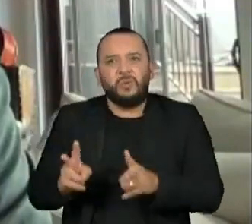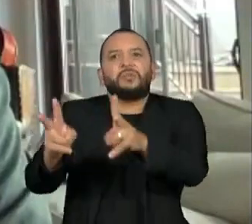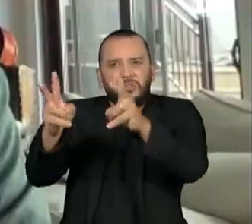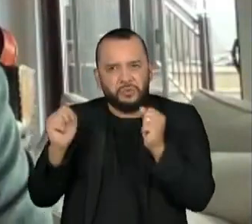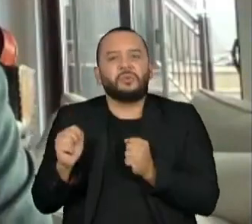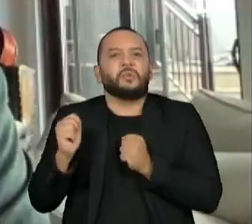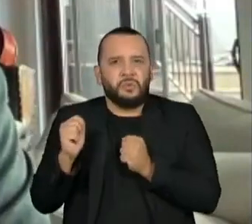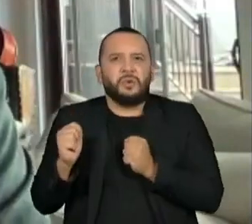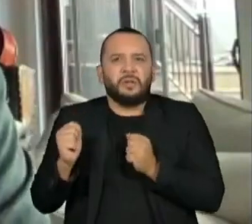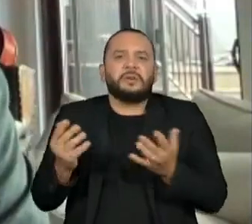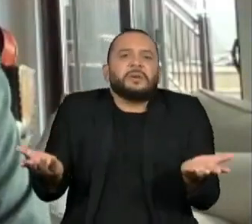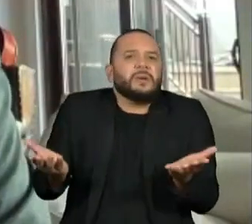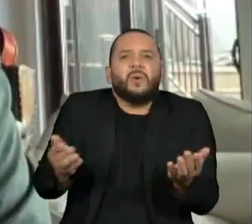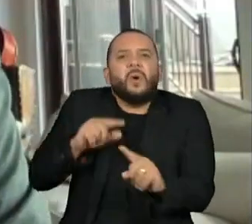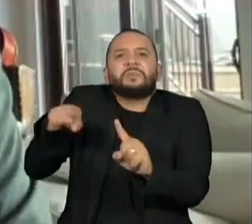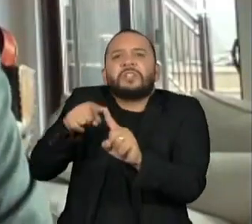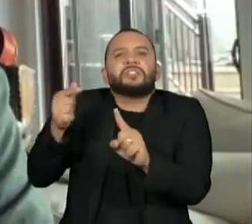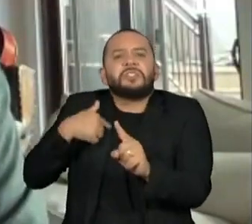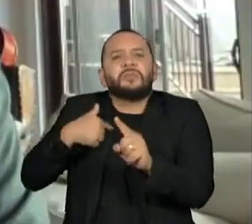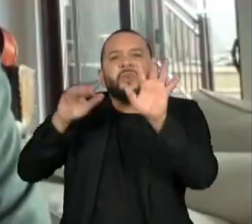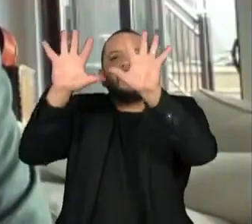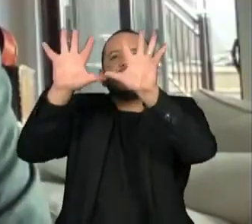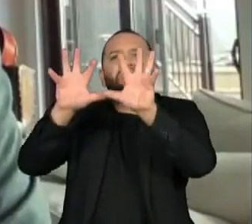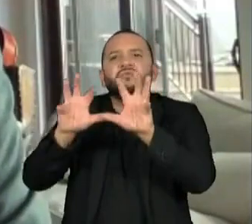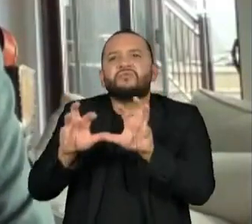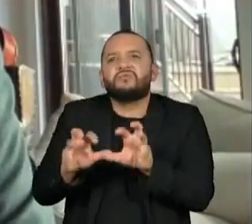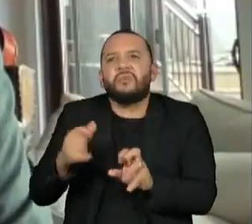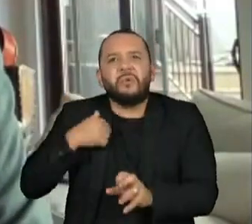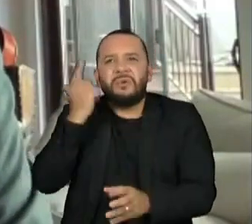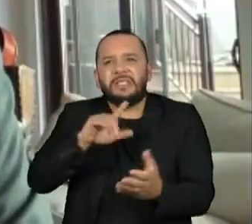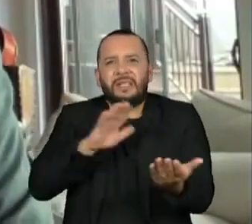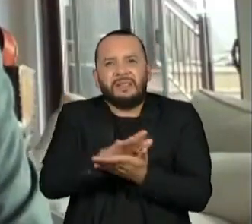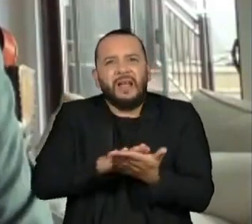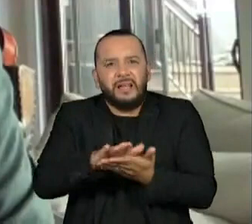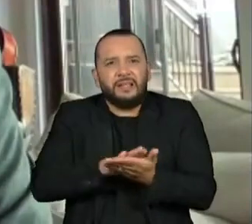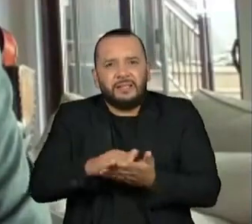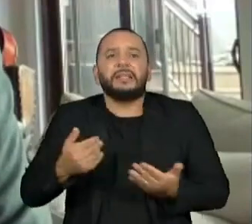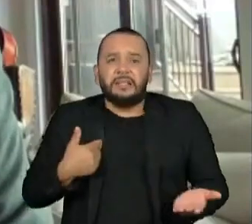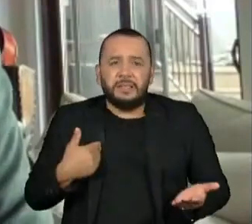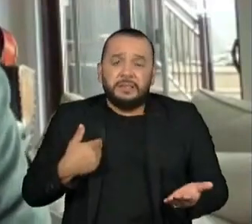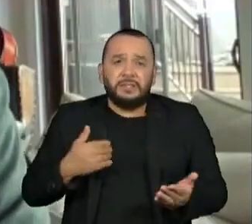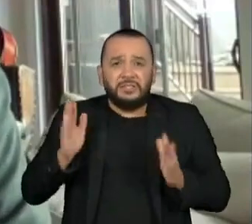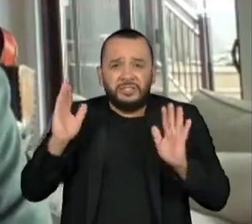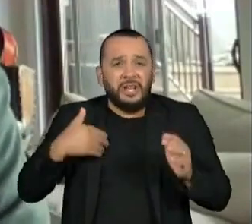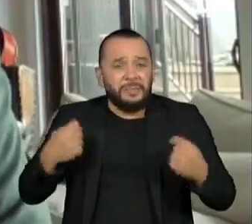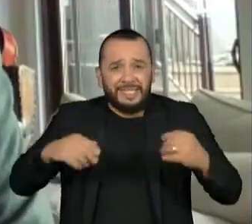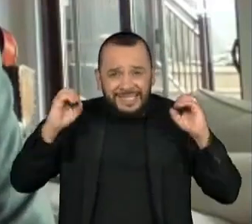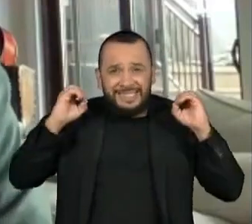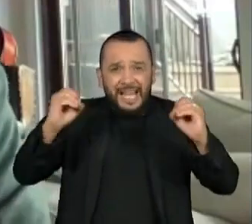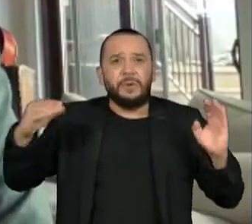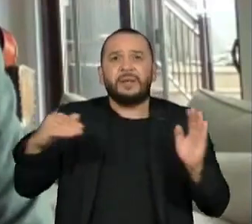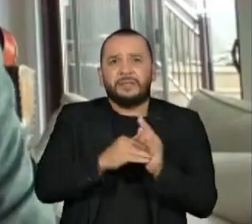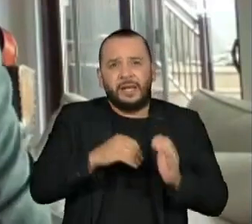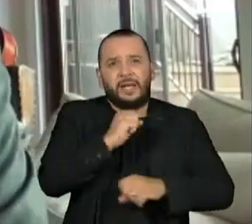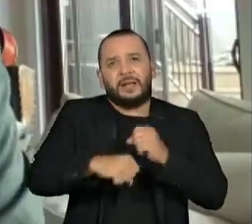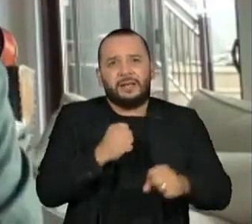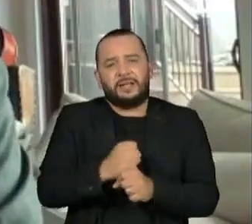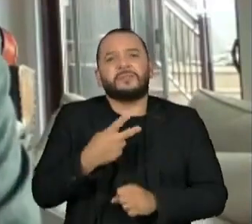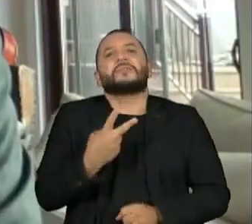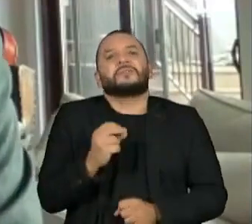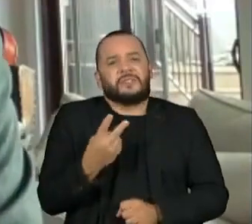going to get close to being carbon neutral or net